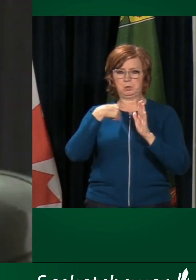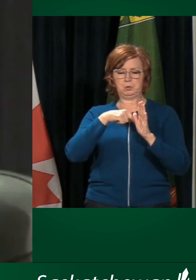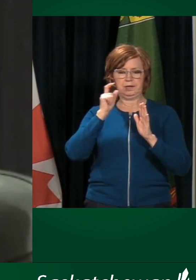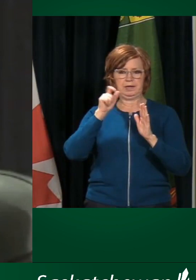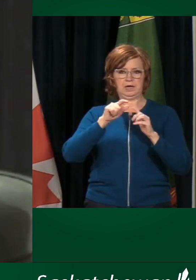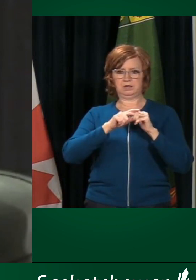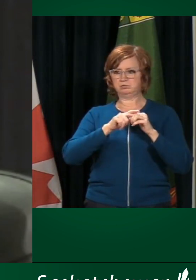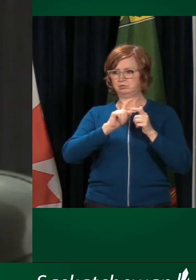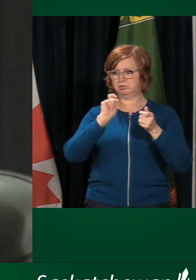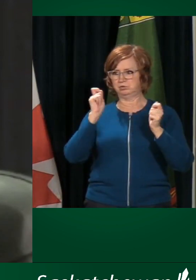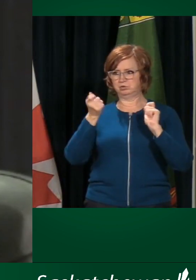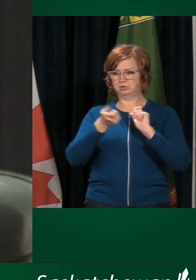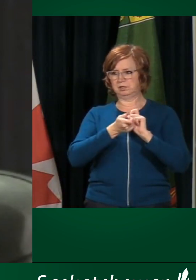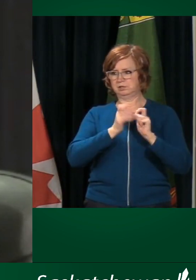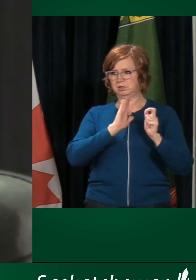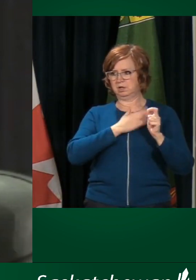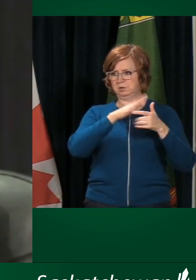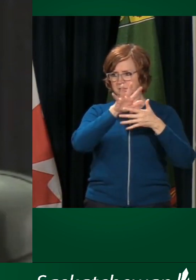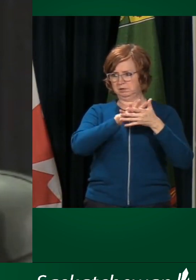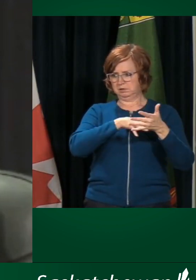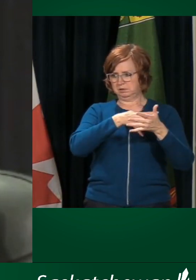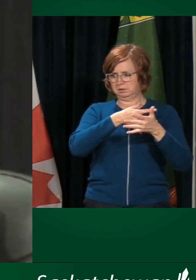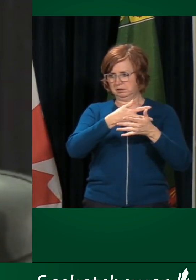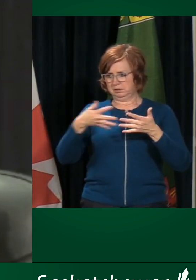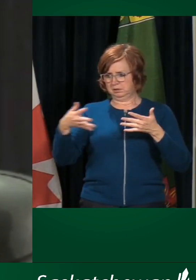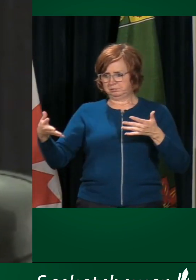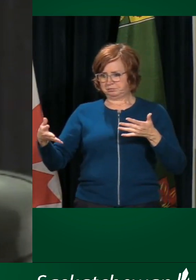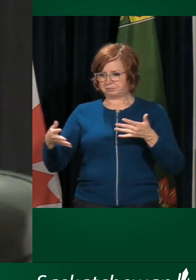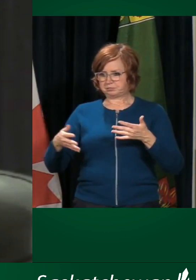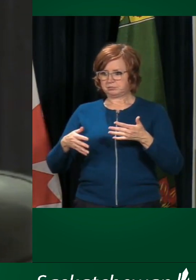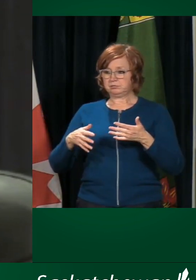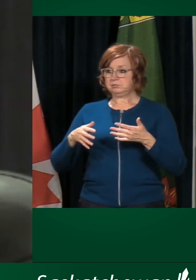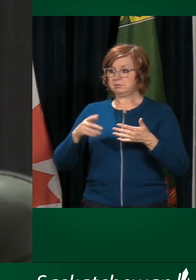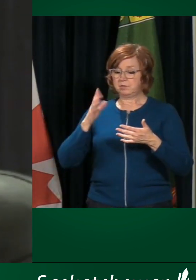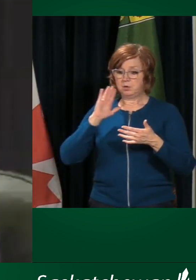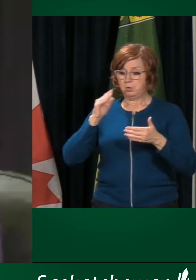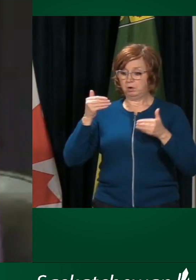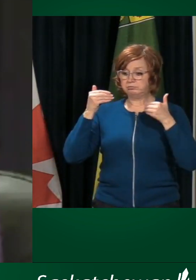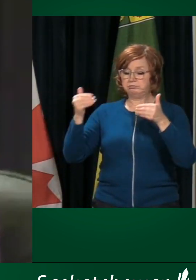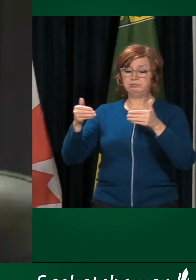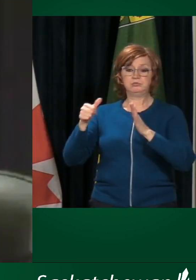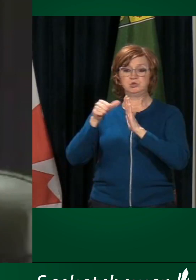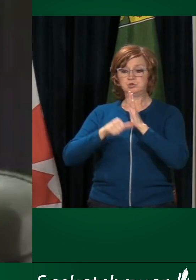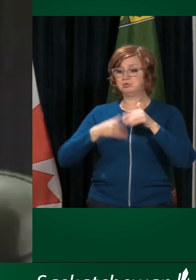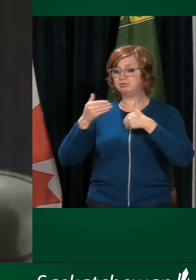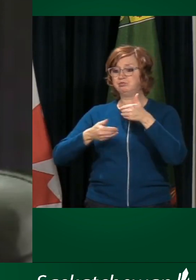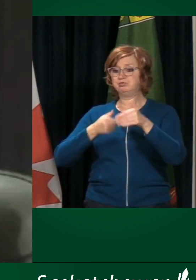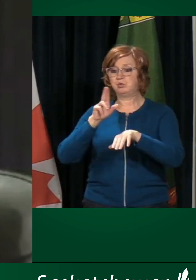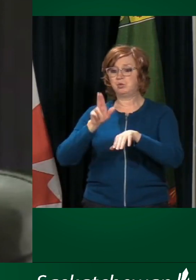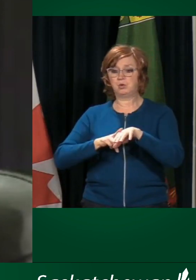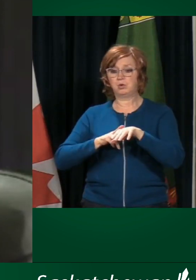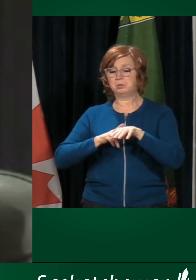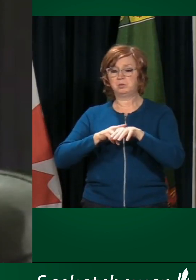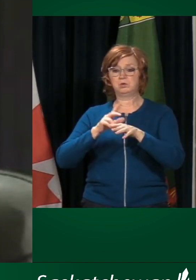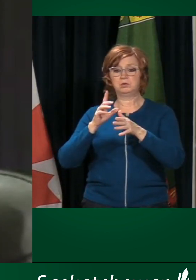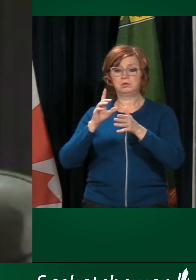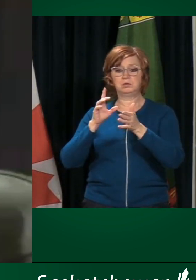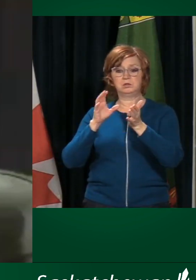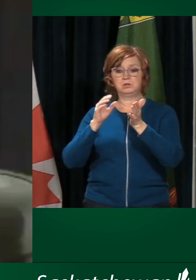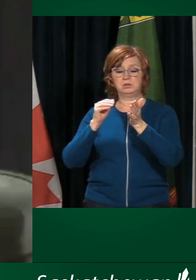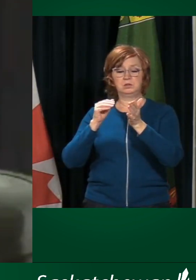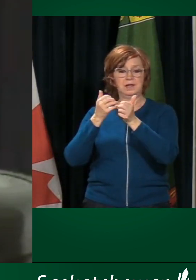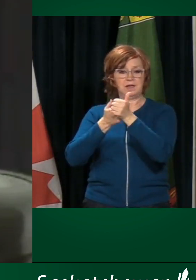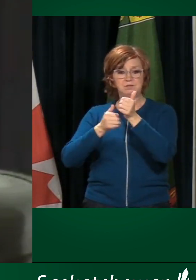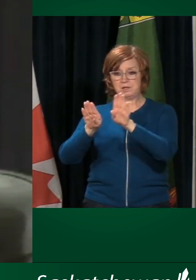off what we're doing with respect to providing more services, and we'll redirect those resources to COVID, and we may